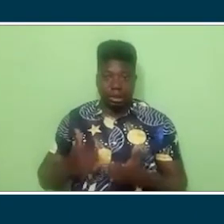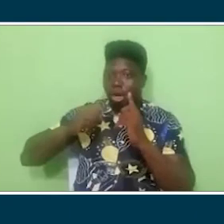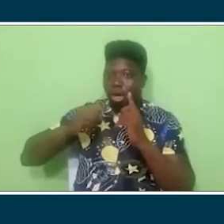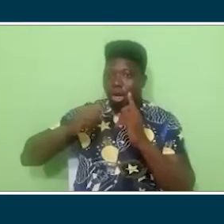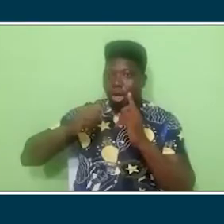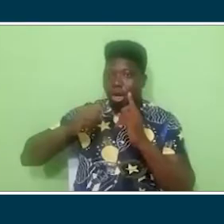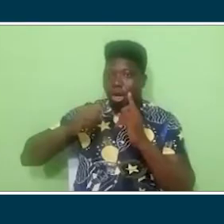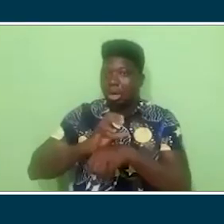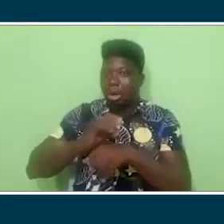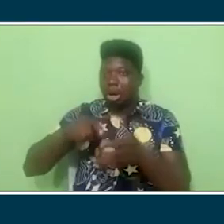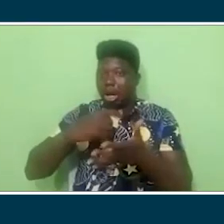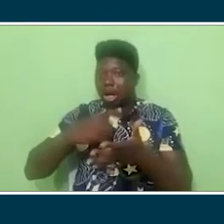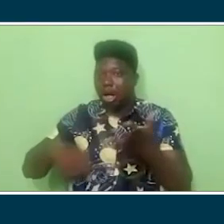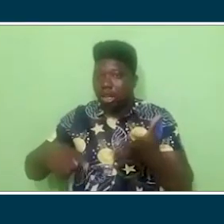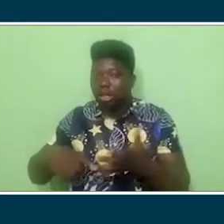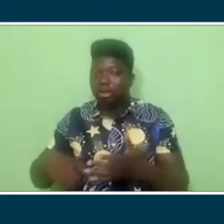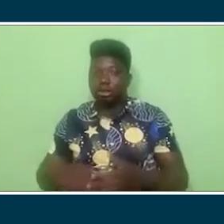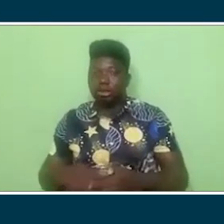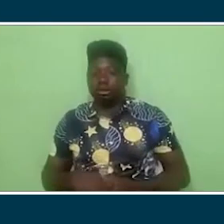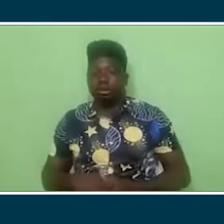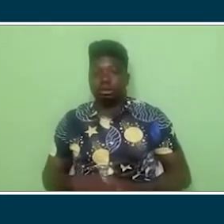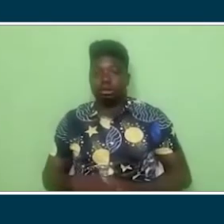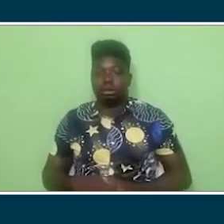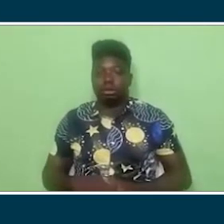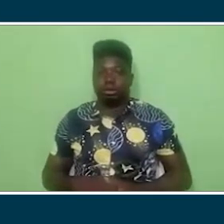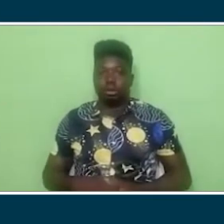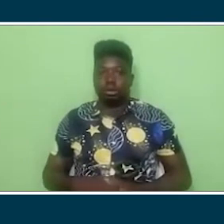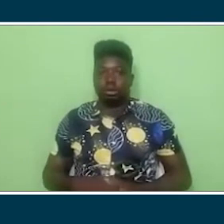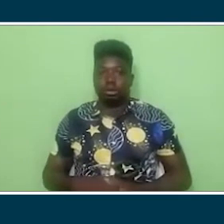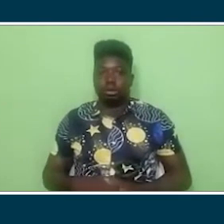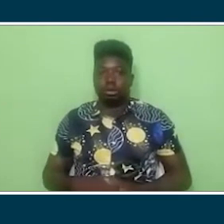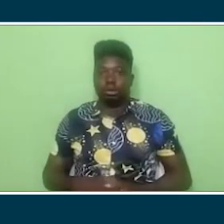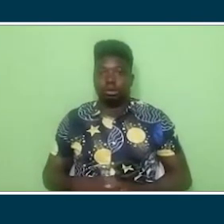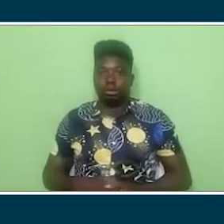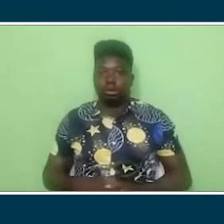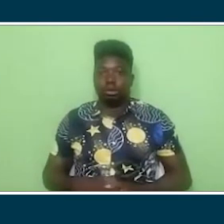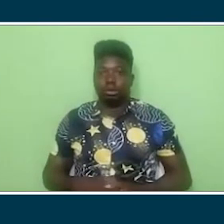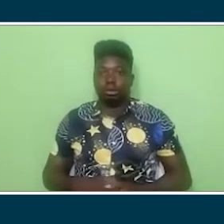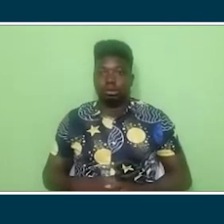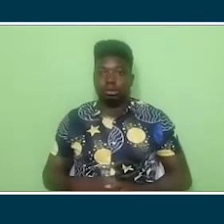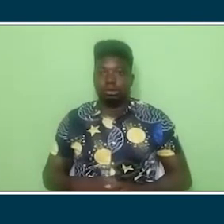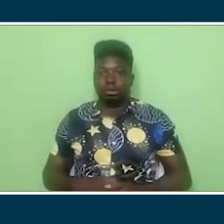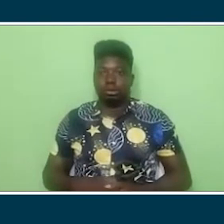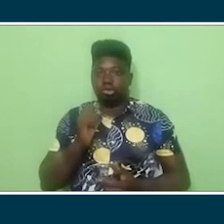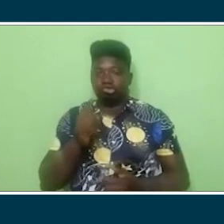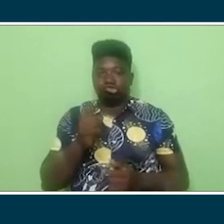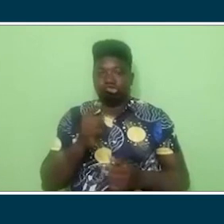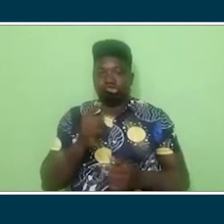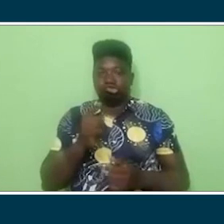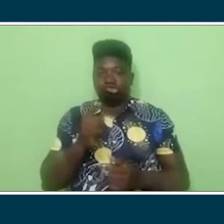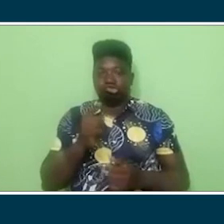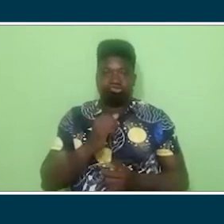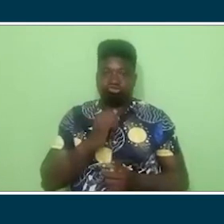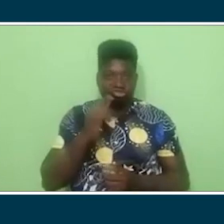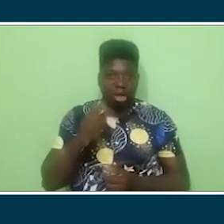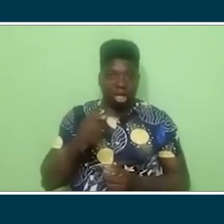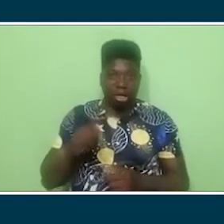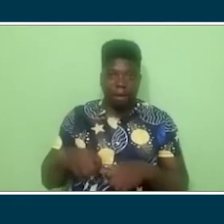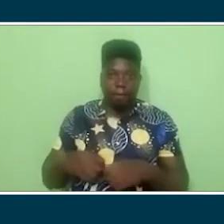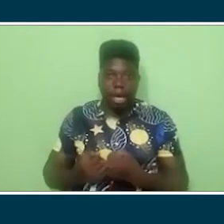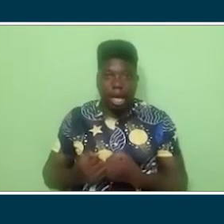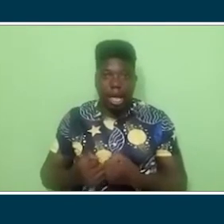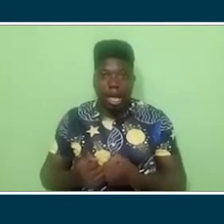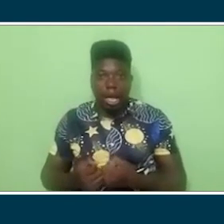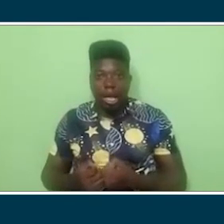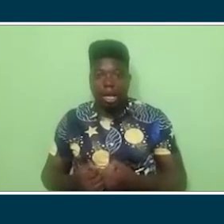energy either at that individual level or at that systemic level. The difference between you don't eat a grape or you